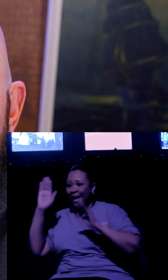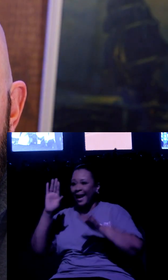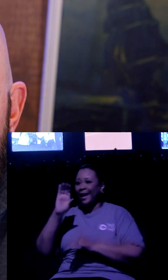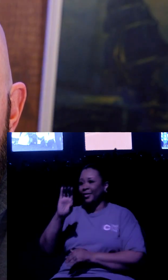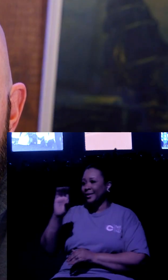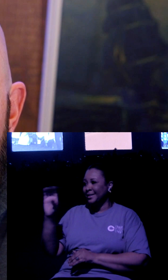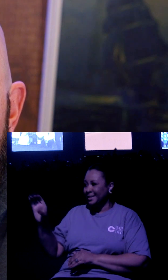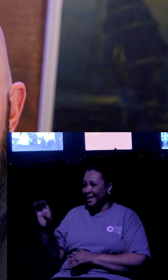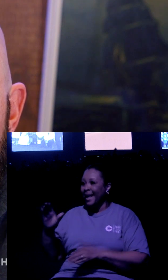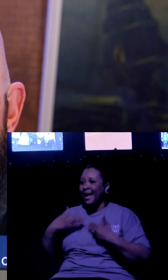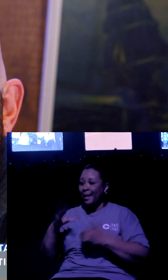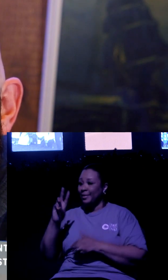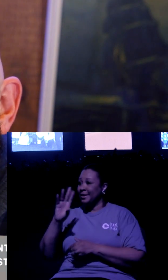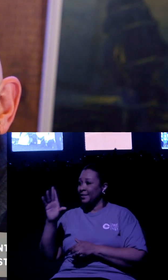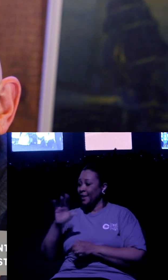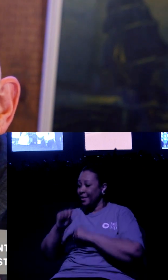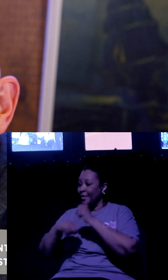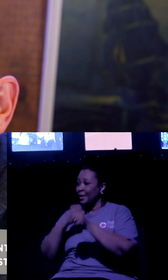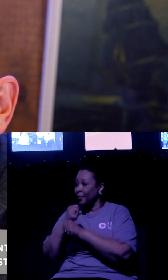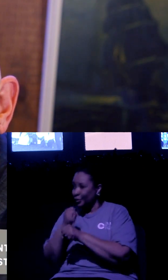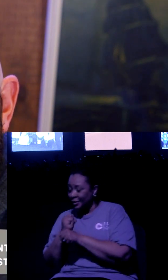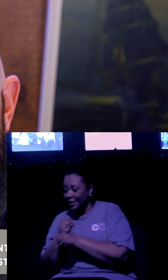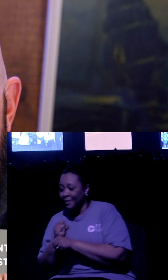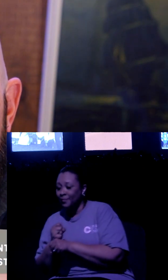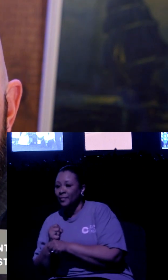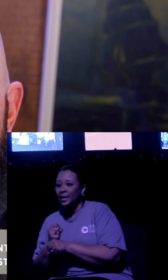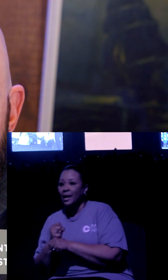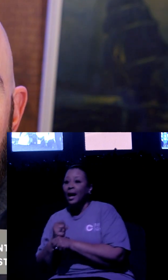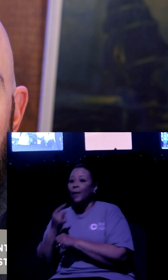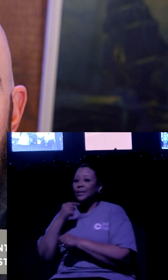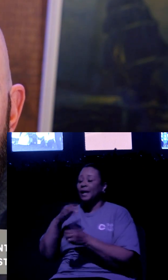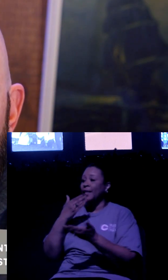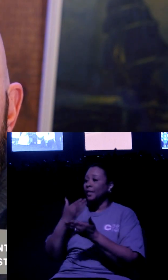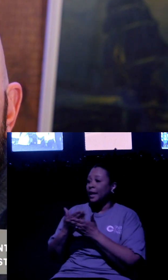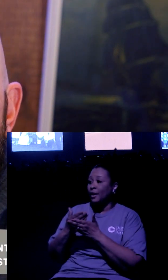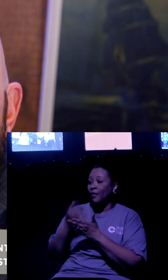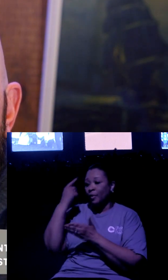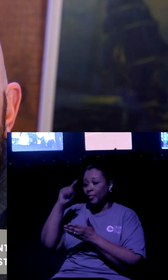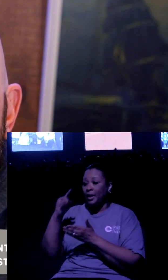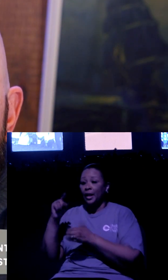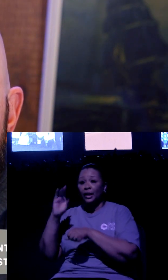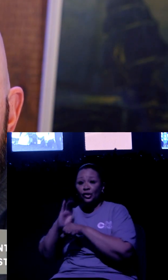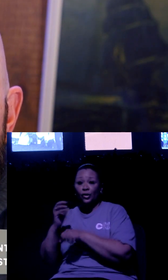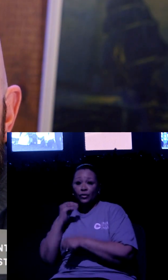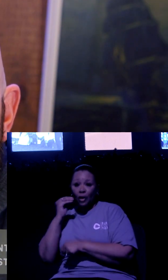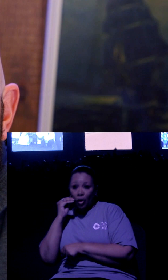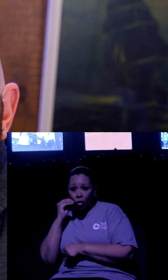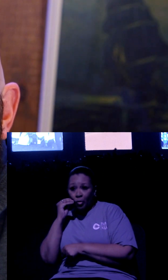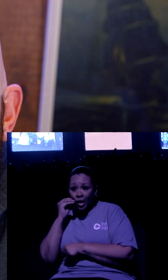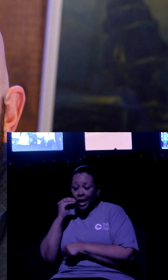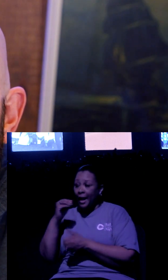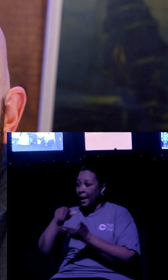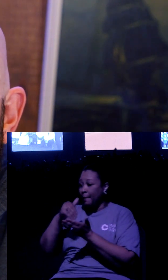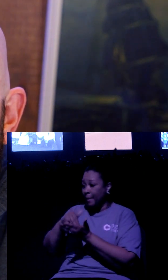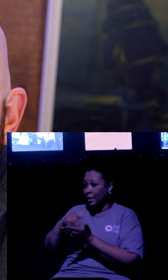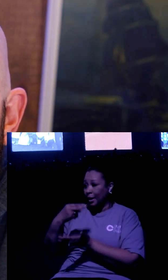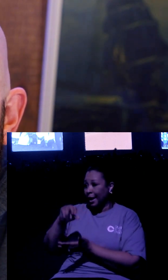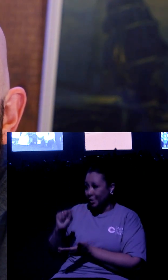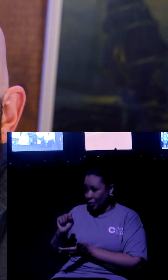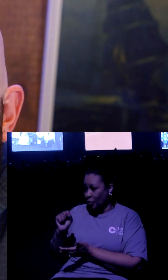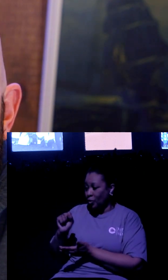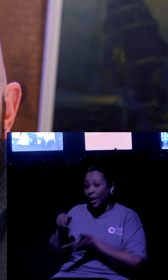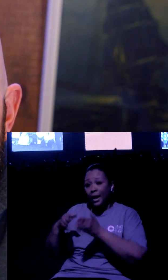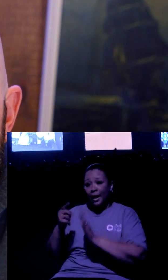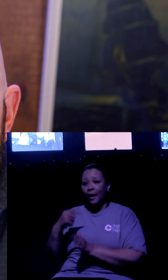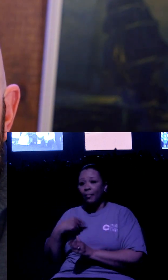happy 65th anniversary. And I just want to say thank you for being a church home for me in middle school and high school. It allowed